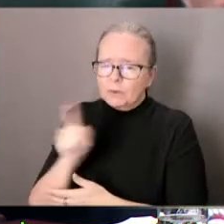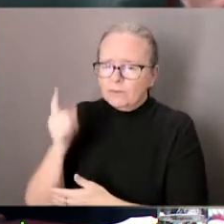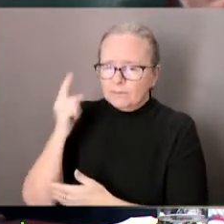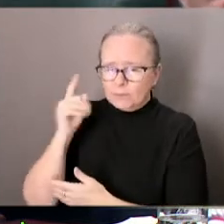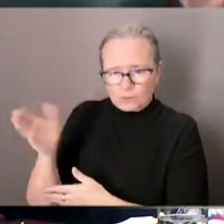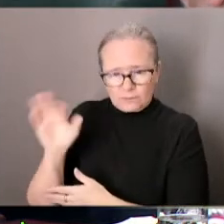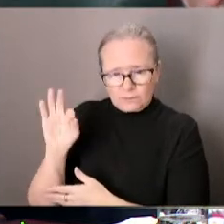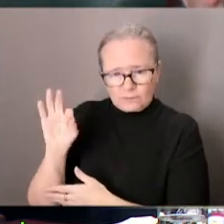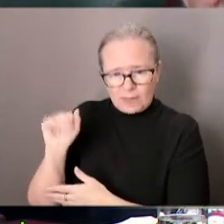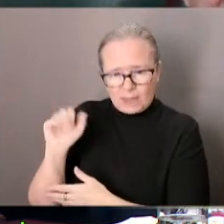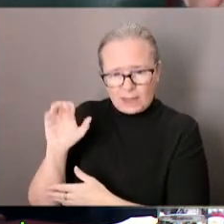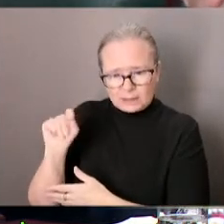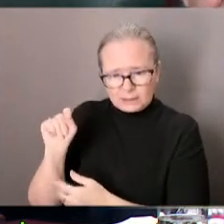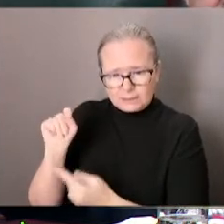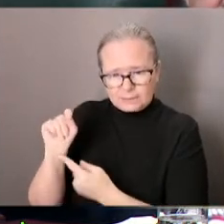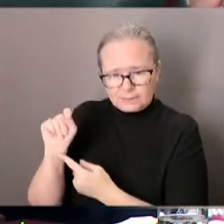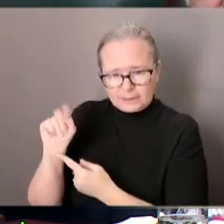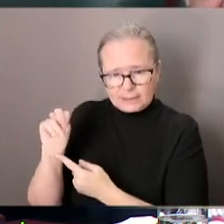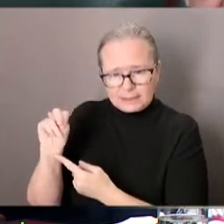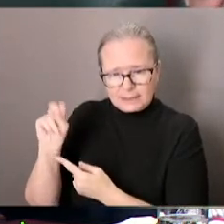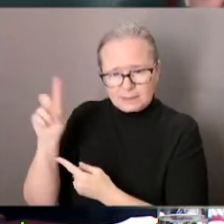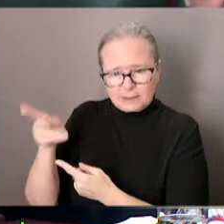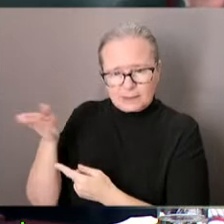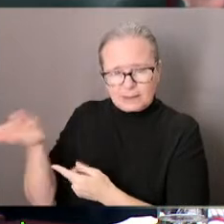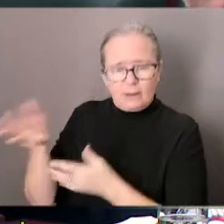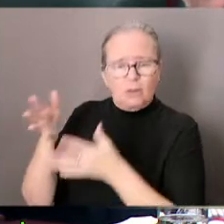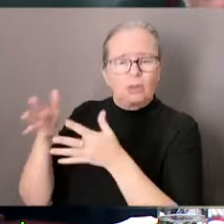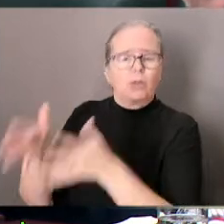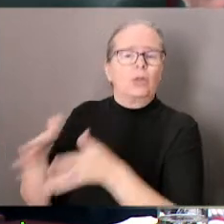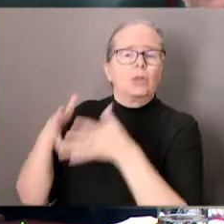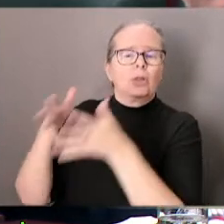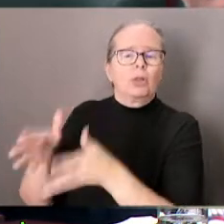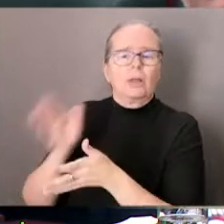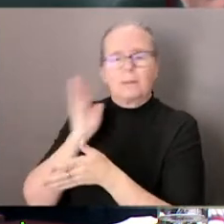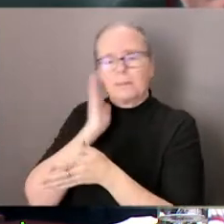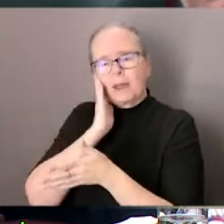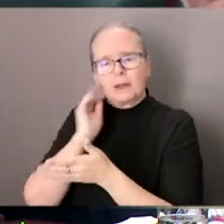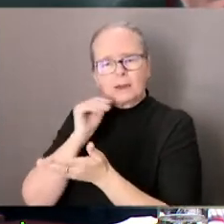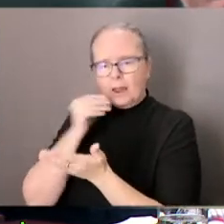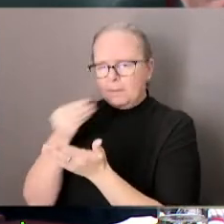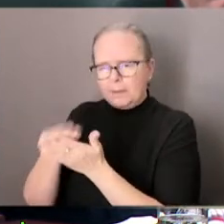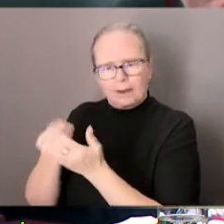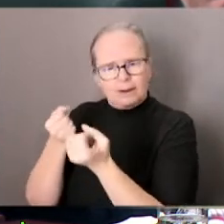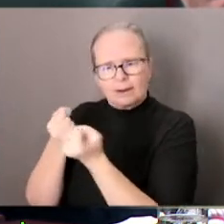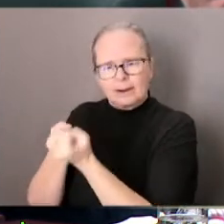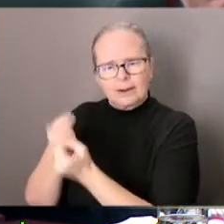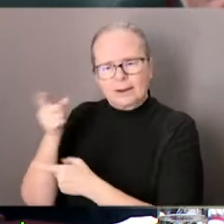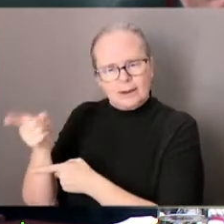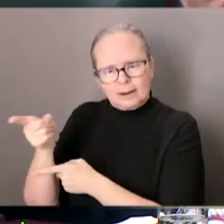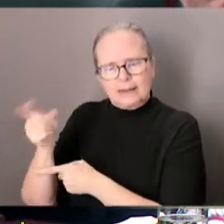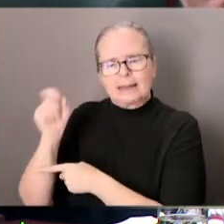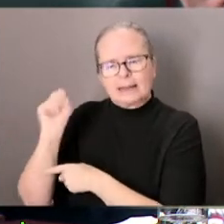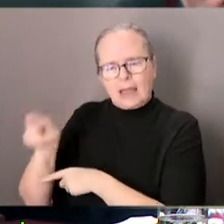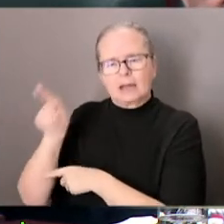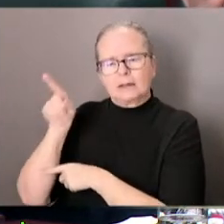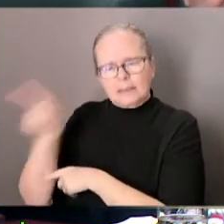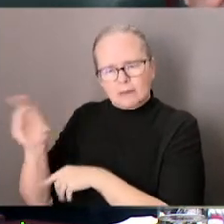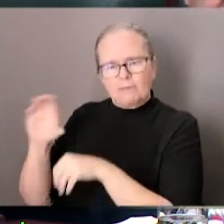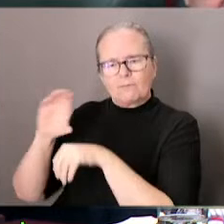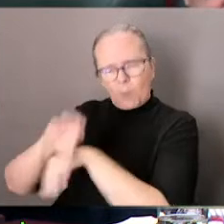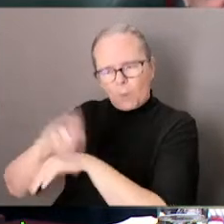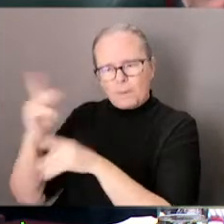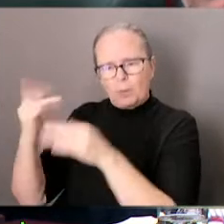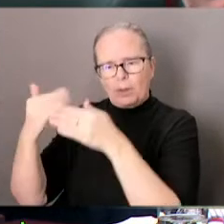treatment beds unfunded the NDP forced to back up into detox into shelters thereby onto the streets and into